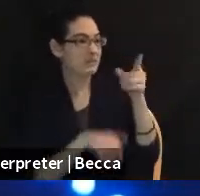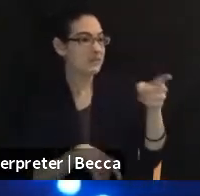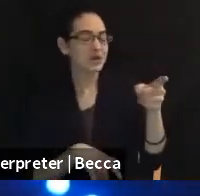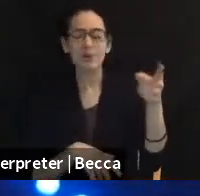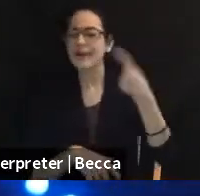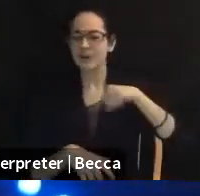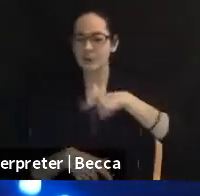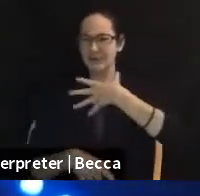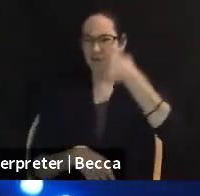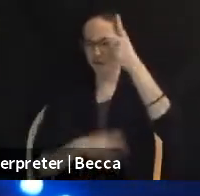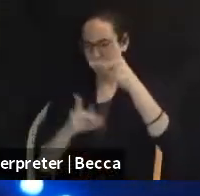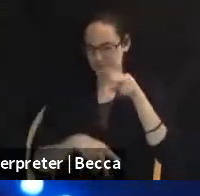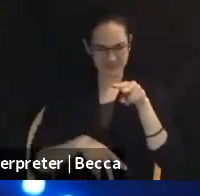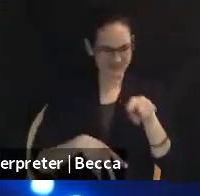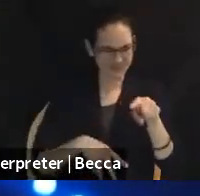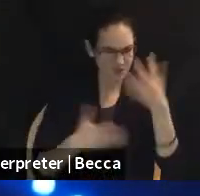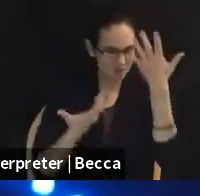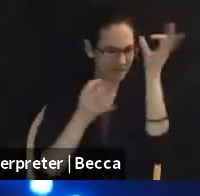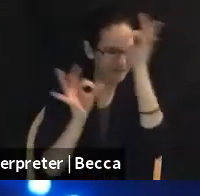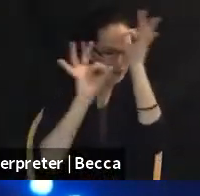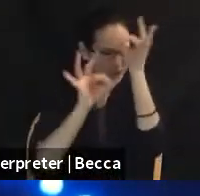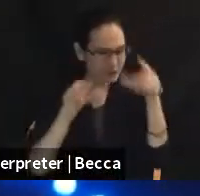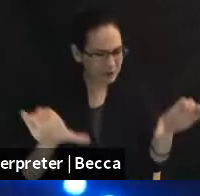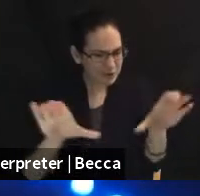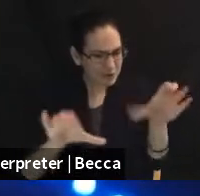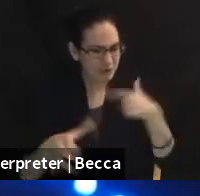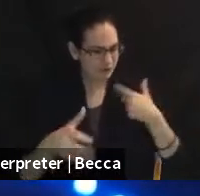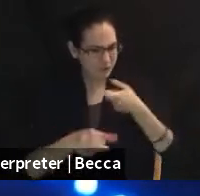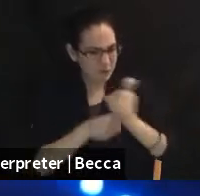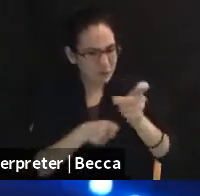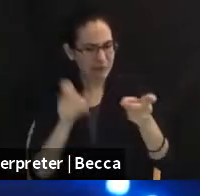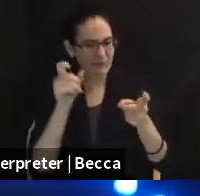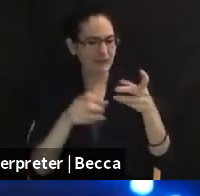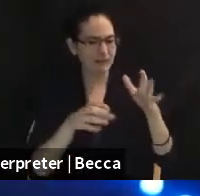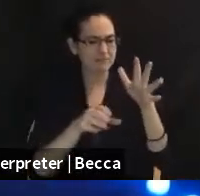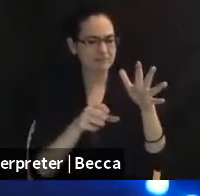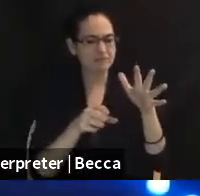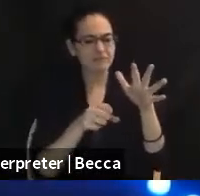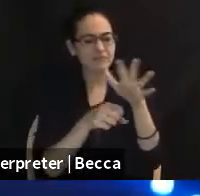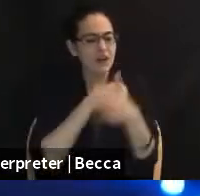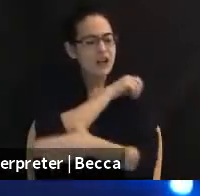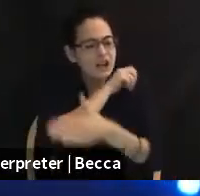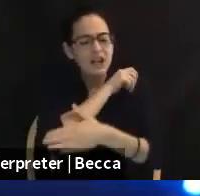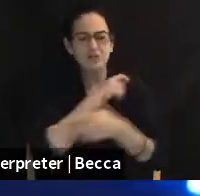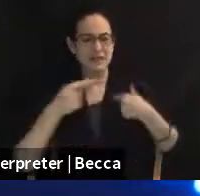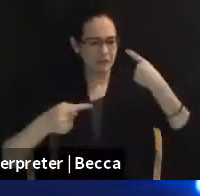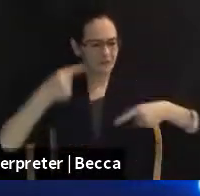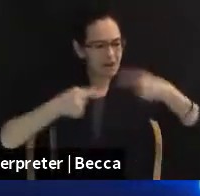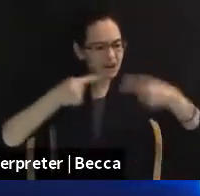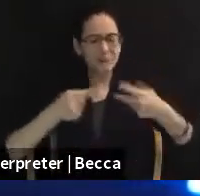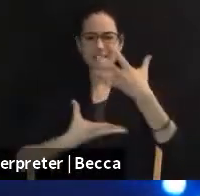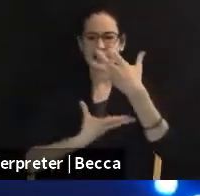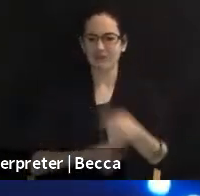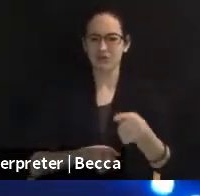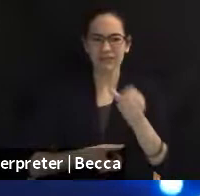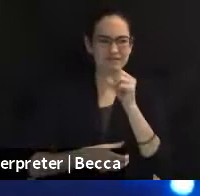at our kids like, you have no idea what you're doing. You're gonna ruin our country. And then we have this lack of trust and we have these arguments and these things begin to